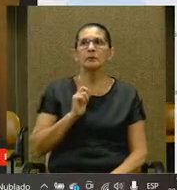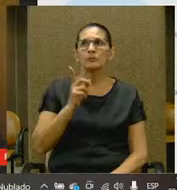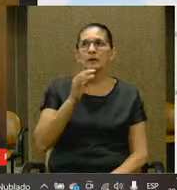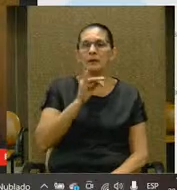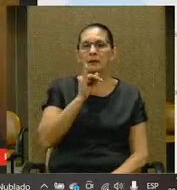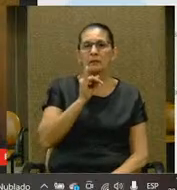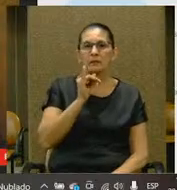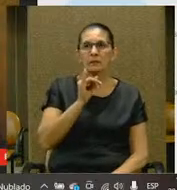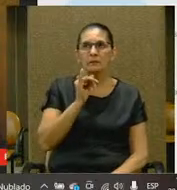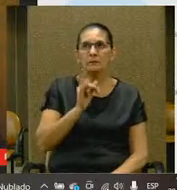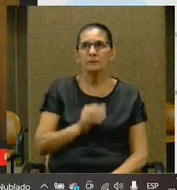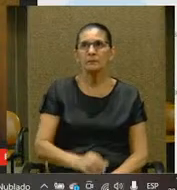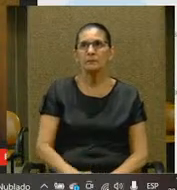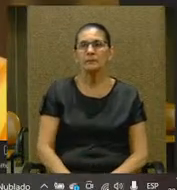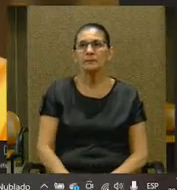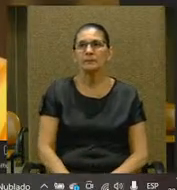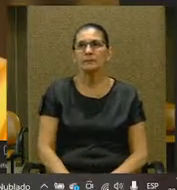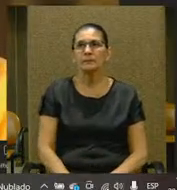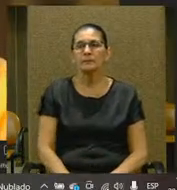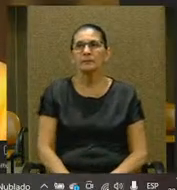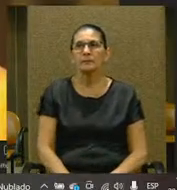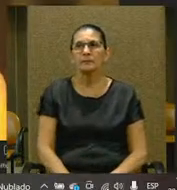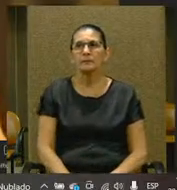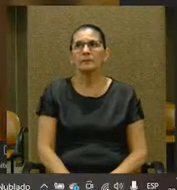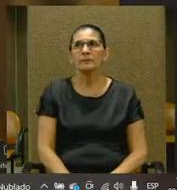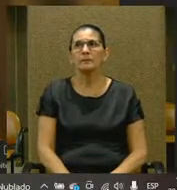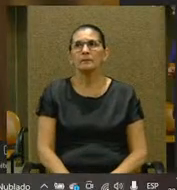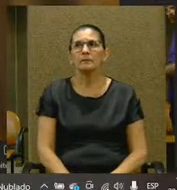John, we can hear you. Go ahead.